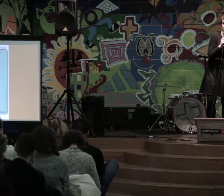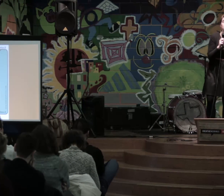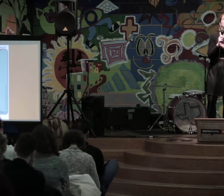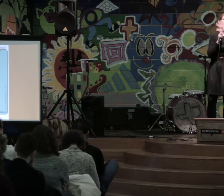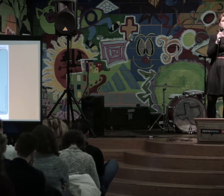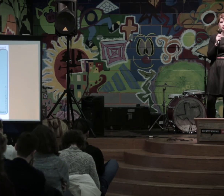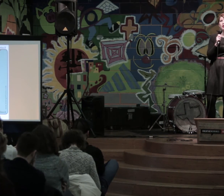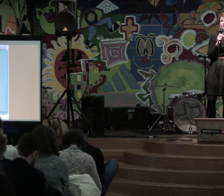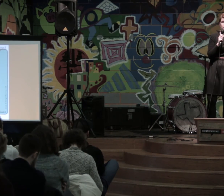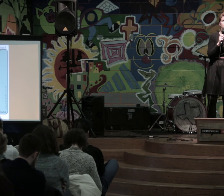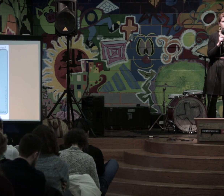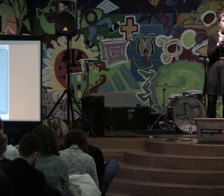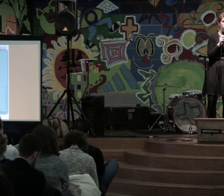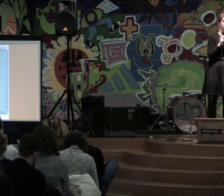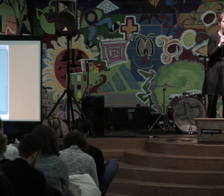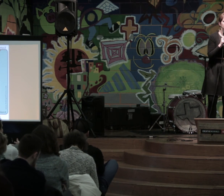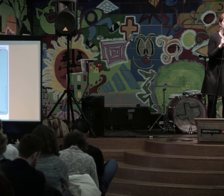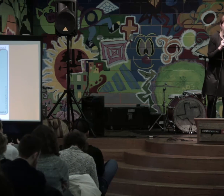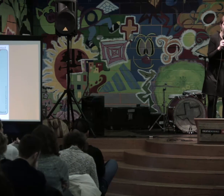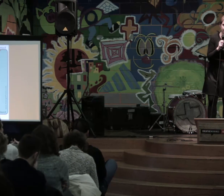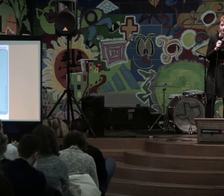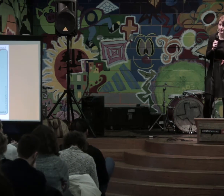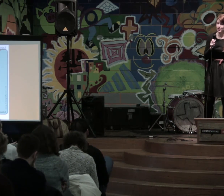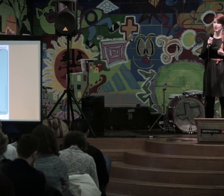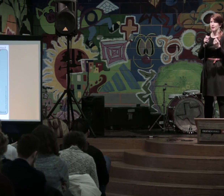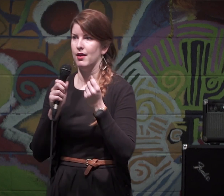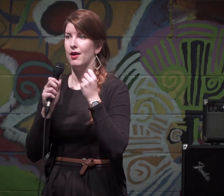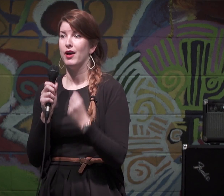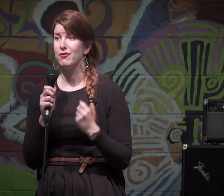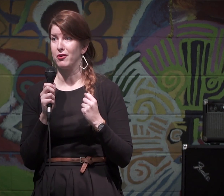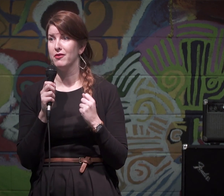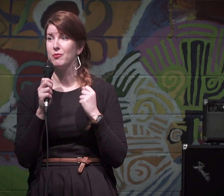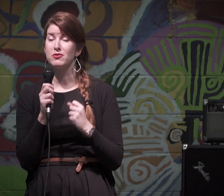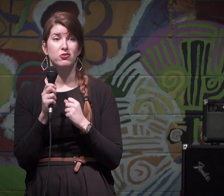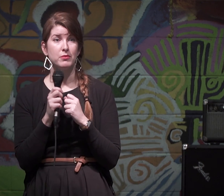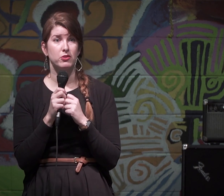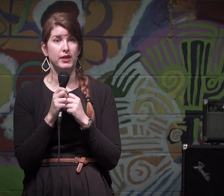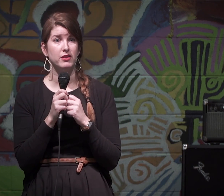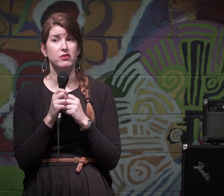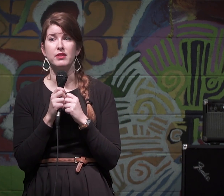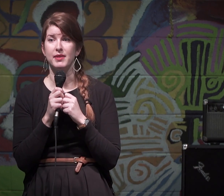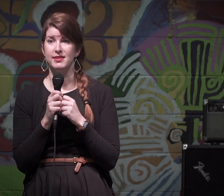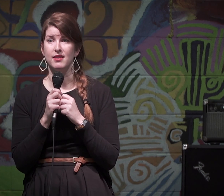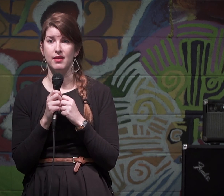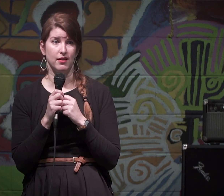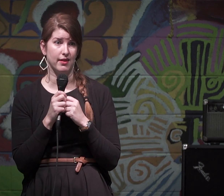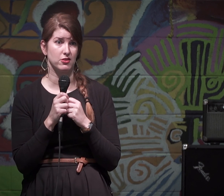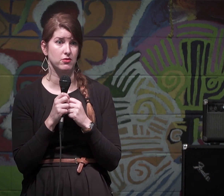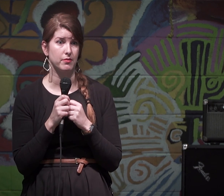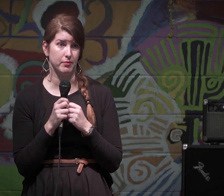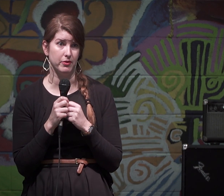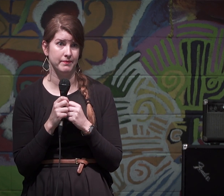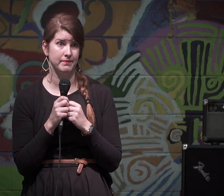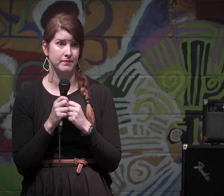that are illegal. I've done some extreme interpreting in my time. However, the most extreme interpreting I do is my day-to-day